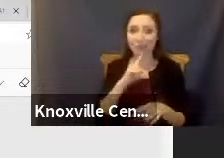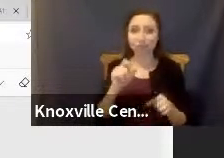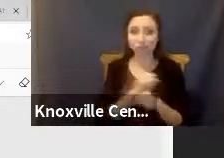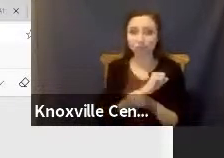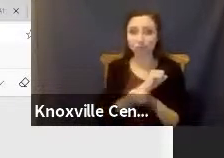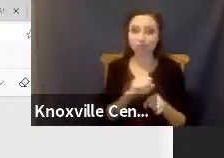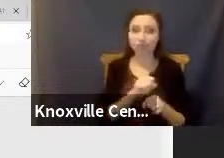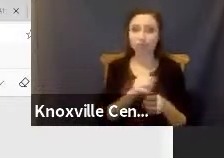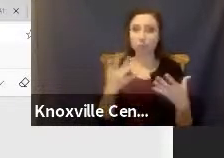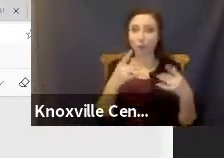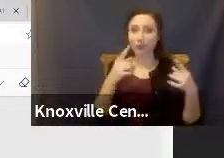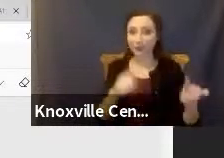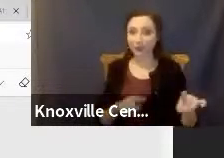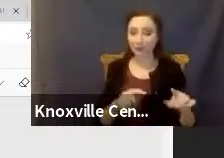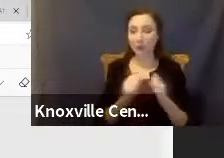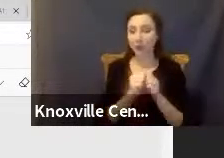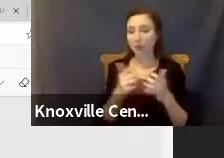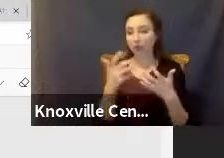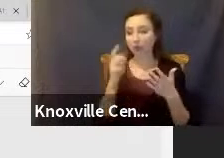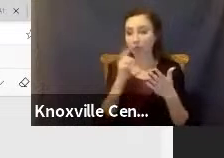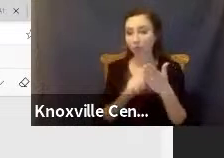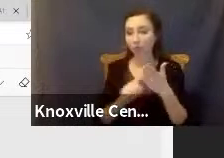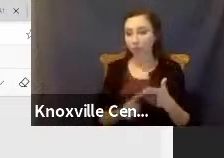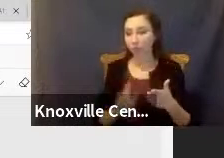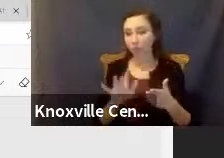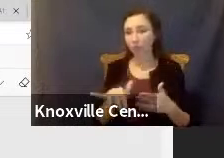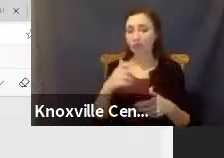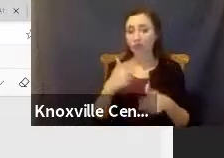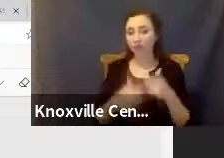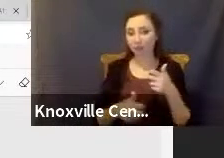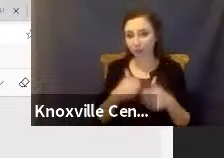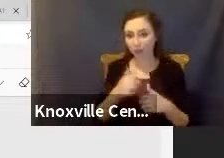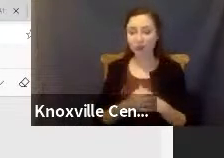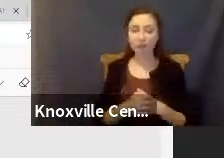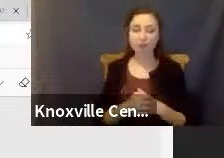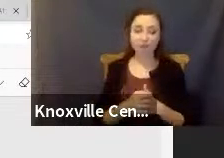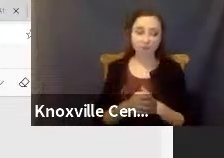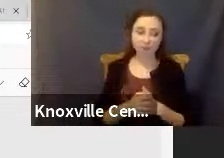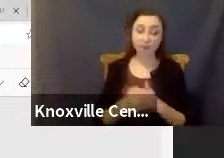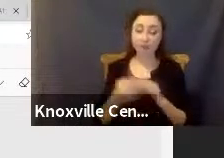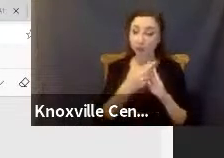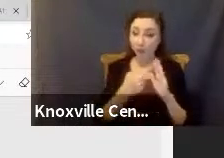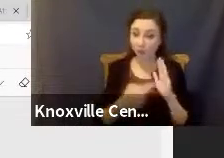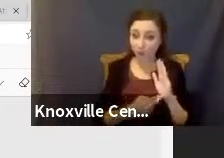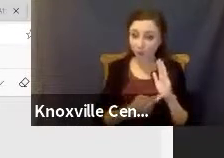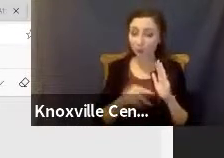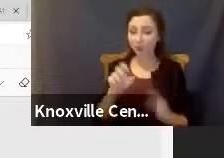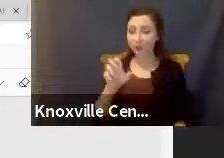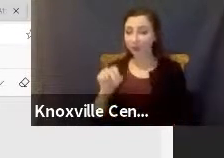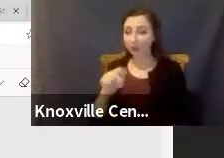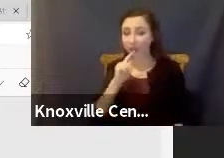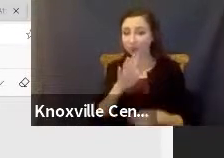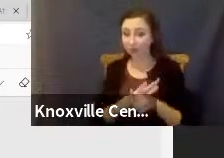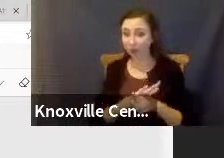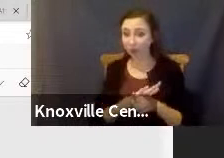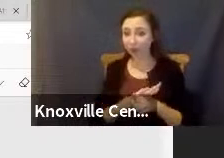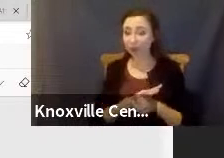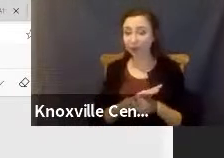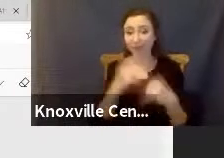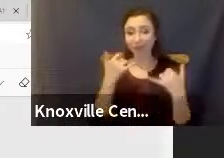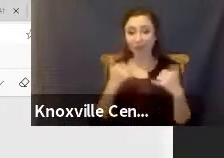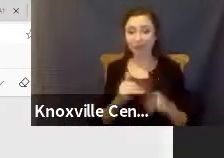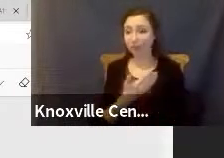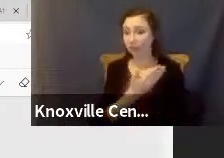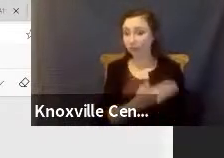now without a lot of research into that issue. But the rule, the Tennessee Pledge, is still on the books. If you